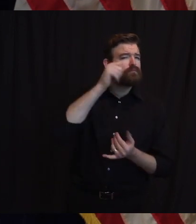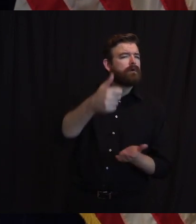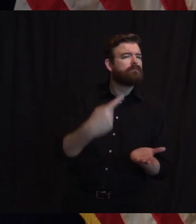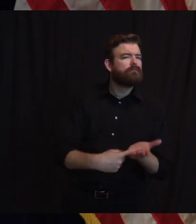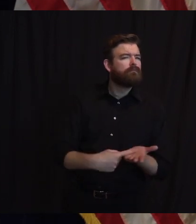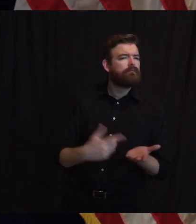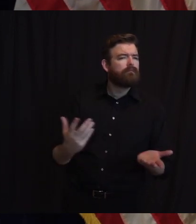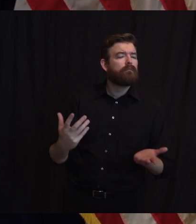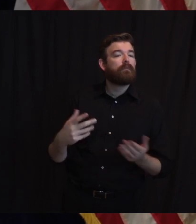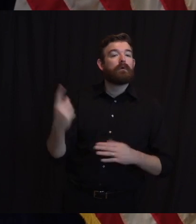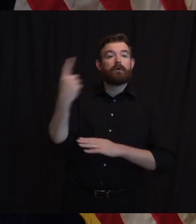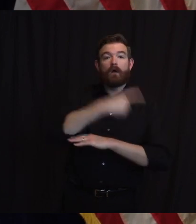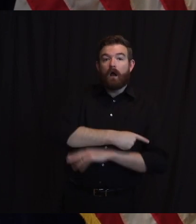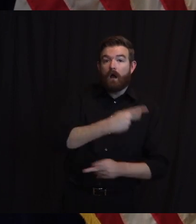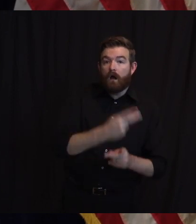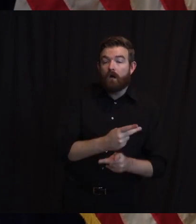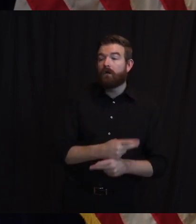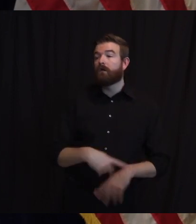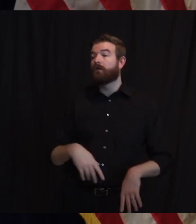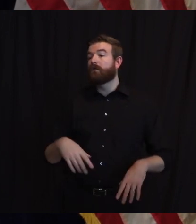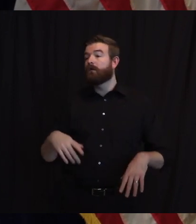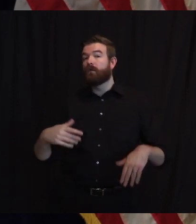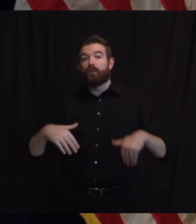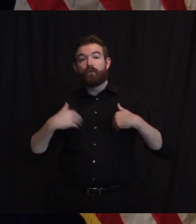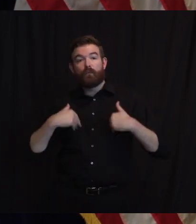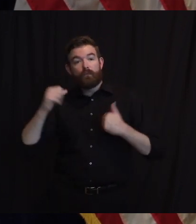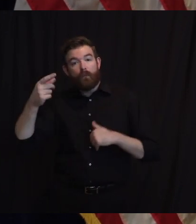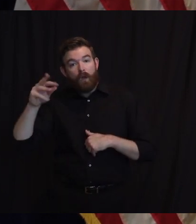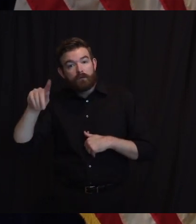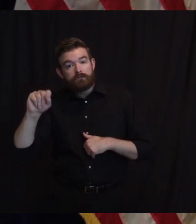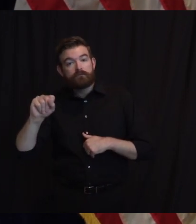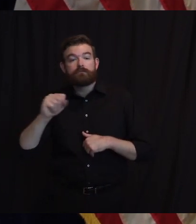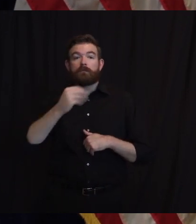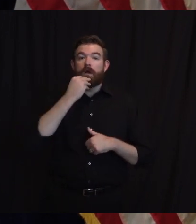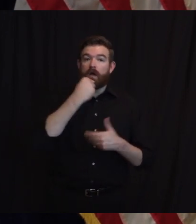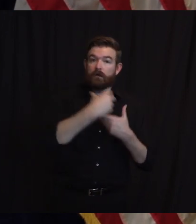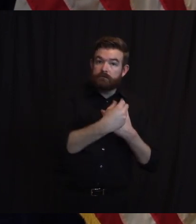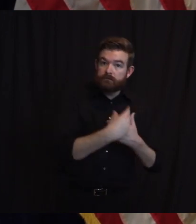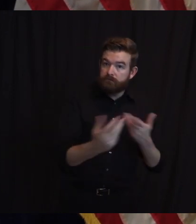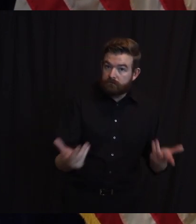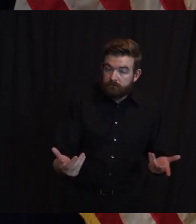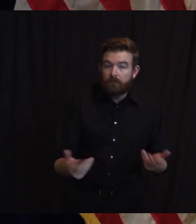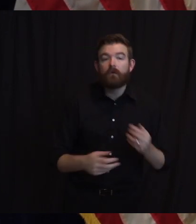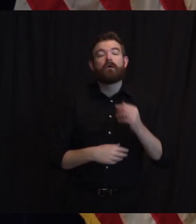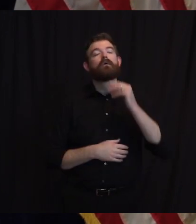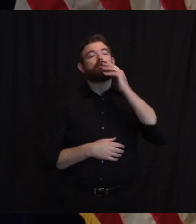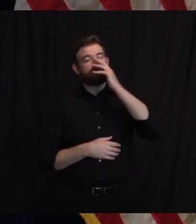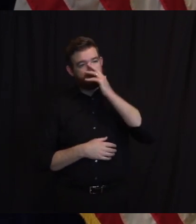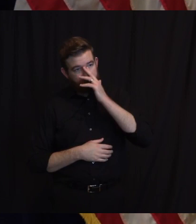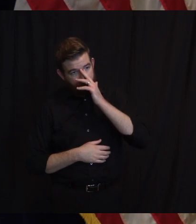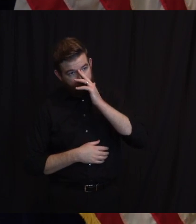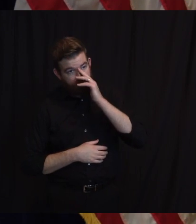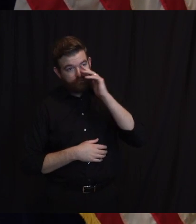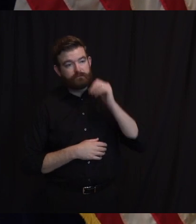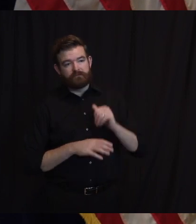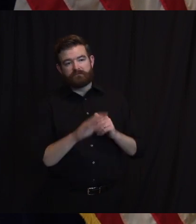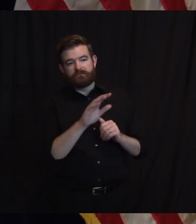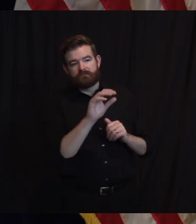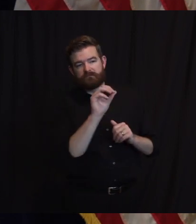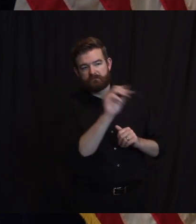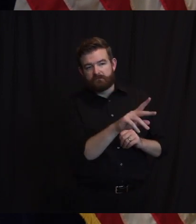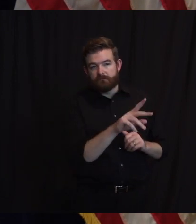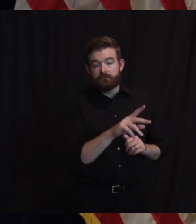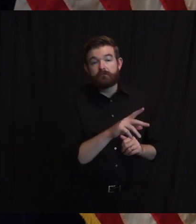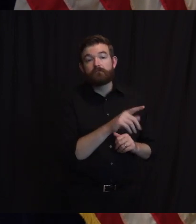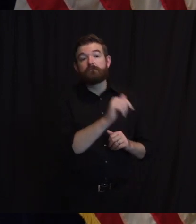youth sports, outdoor dining, small businesses? Okay. Let me go from the back to the front. Guidance, bear with us till you're going to start hearing that tomorrow on some of the